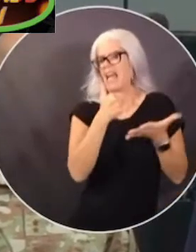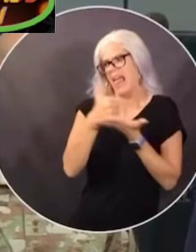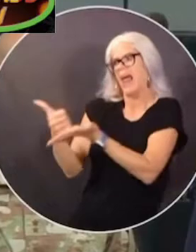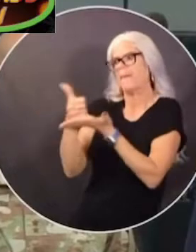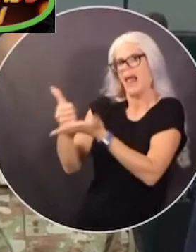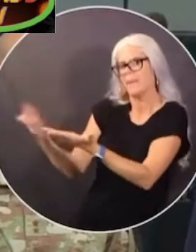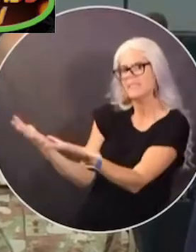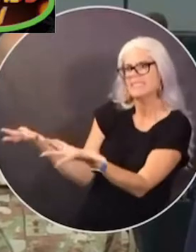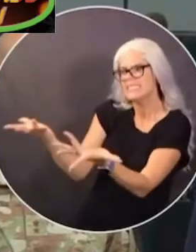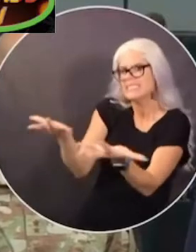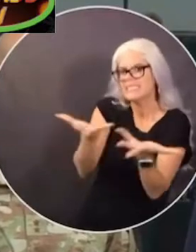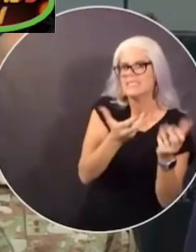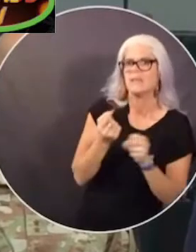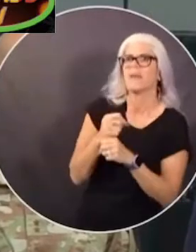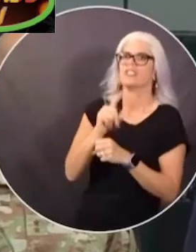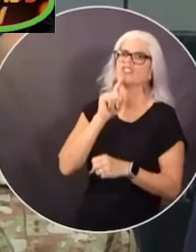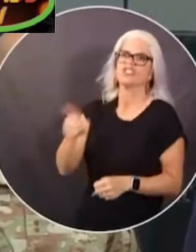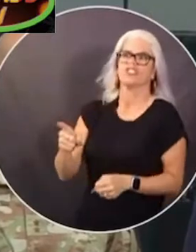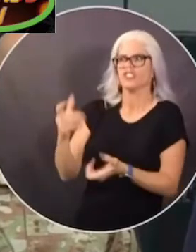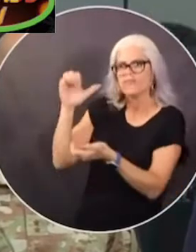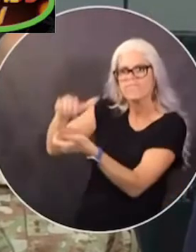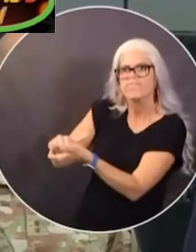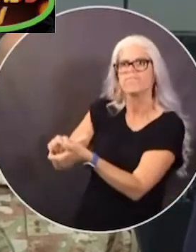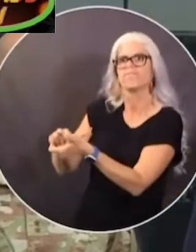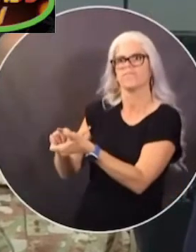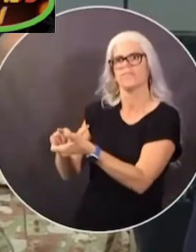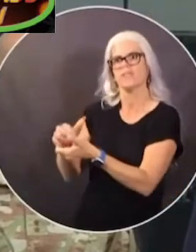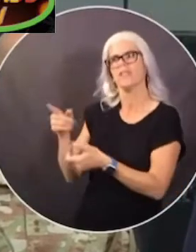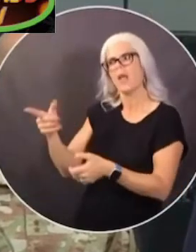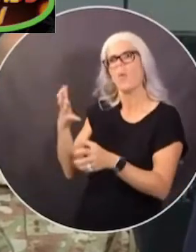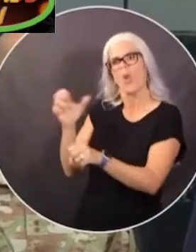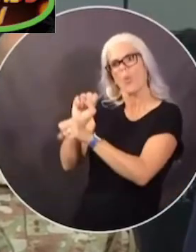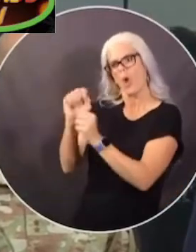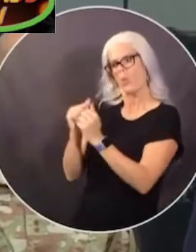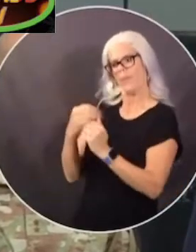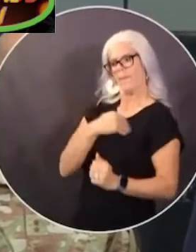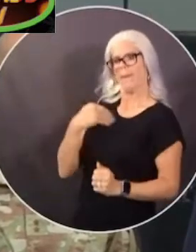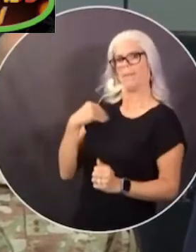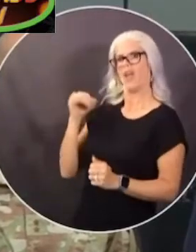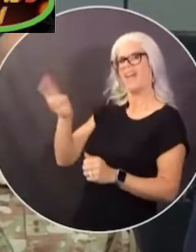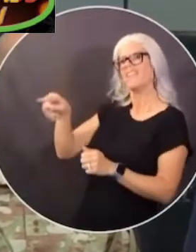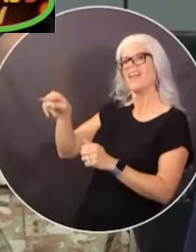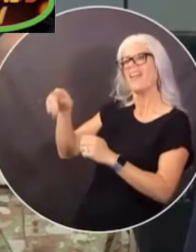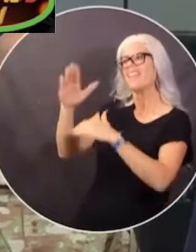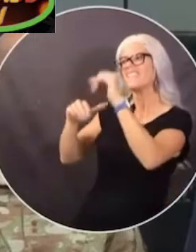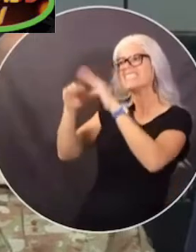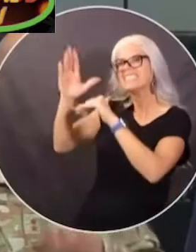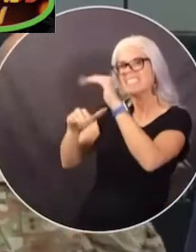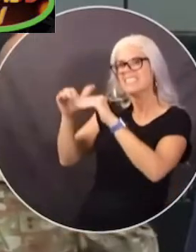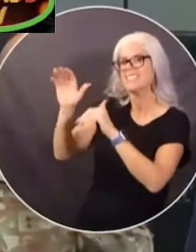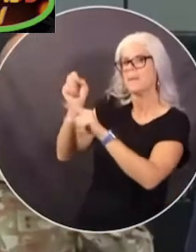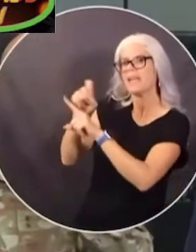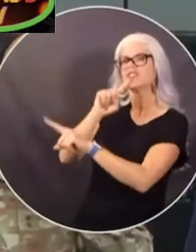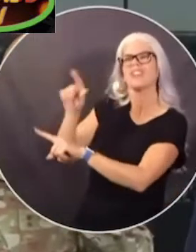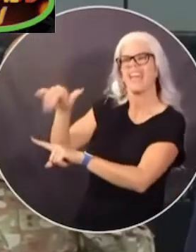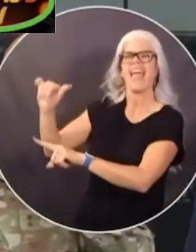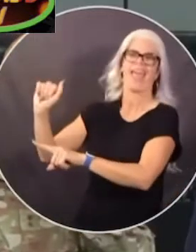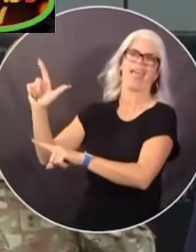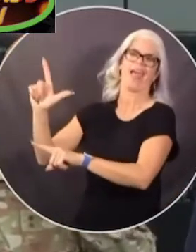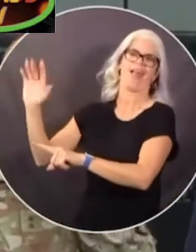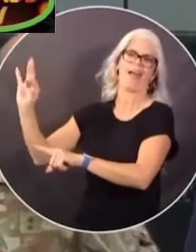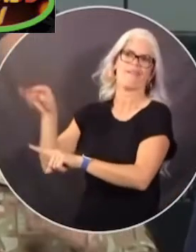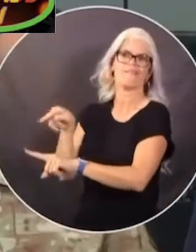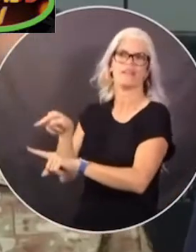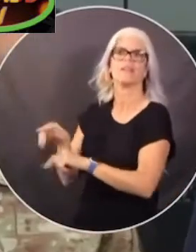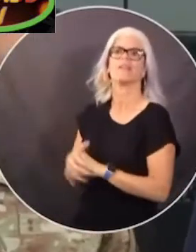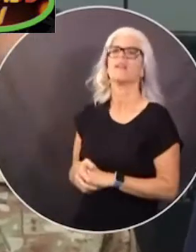they directly work with their member facilities, so nursing homes and ALFs. So it's a coordinated effort